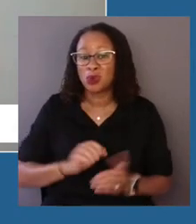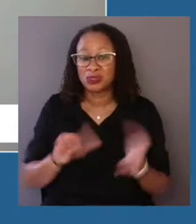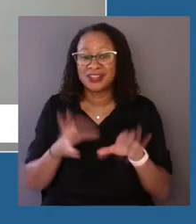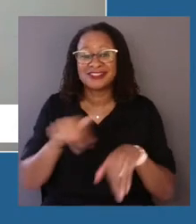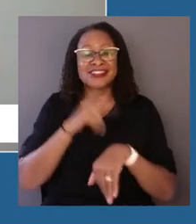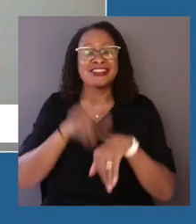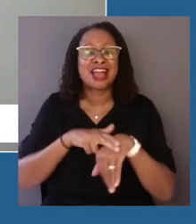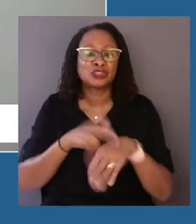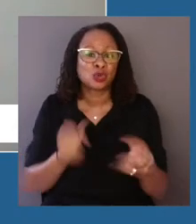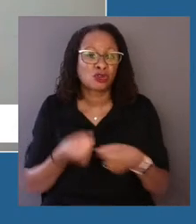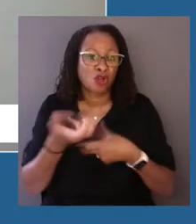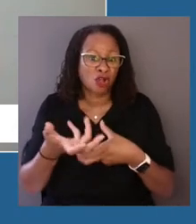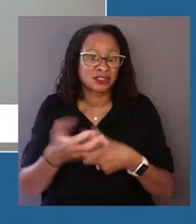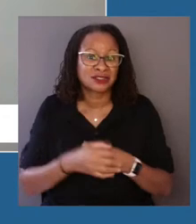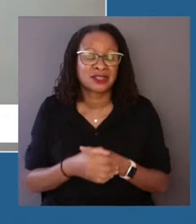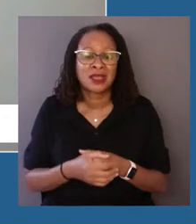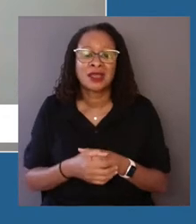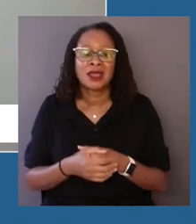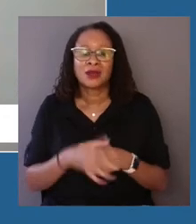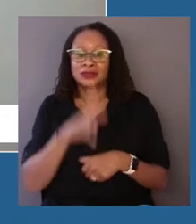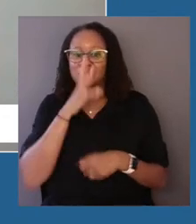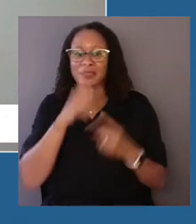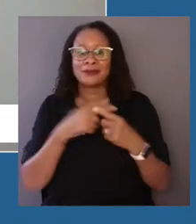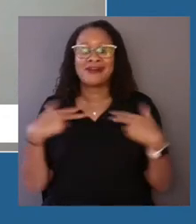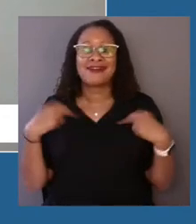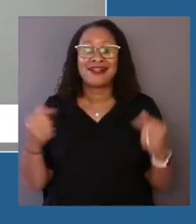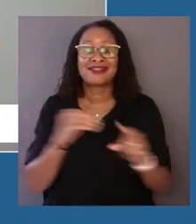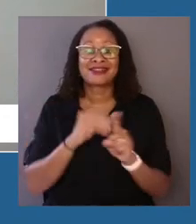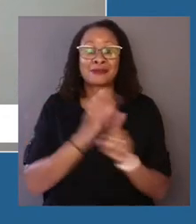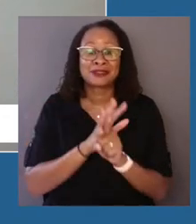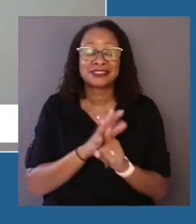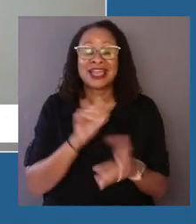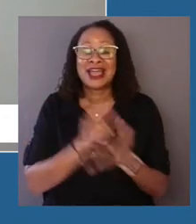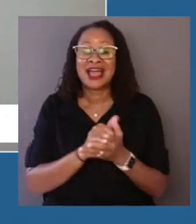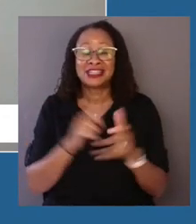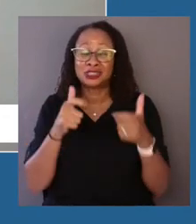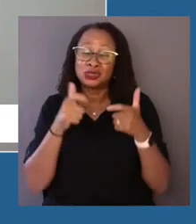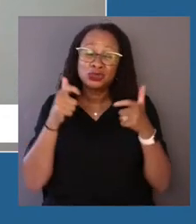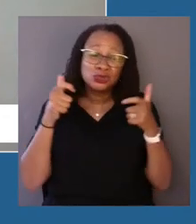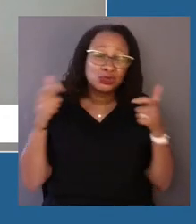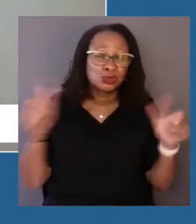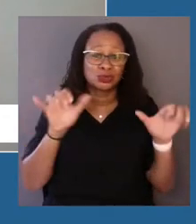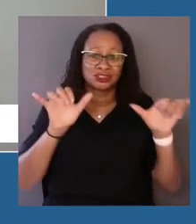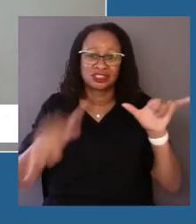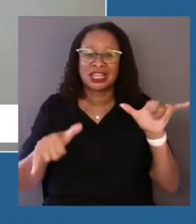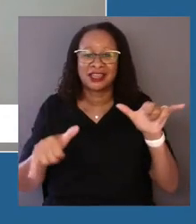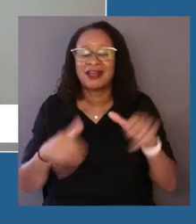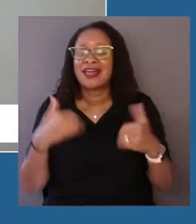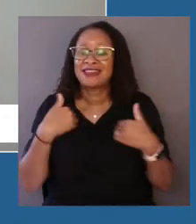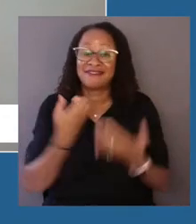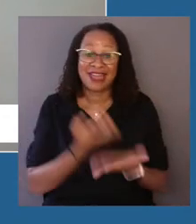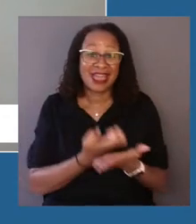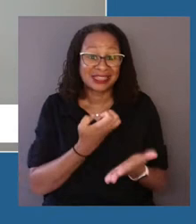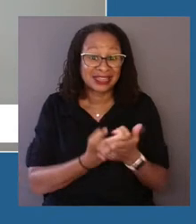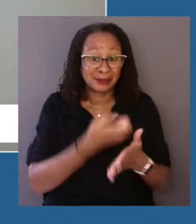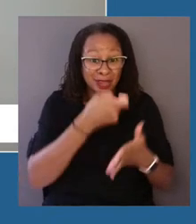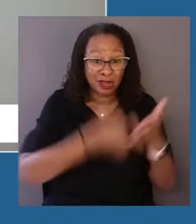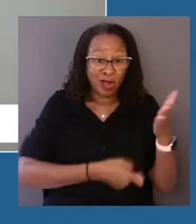So we're talking about health impacts at a staggering scale that have an economic cost